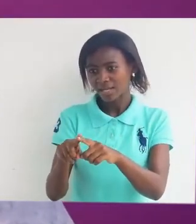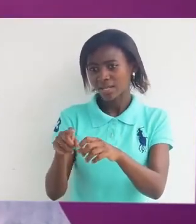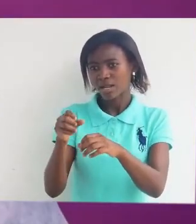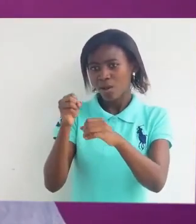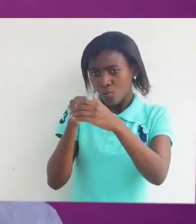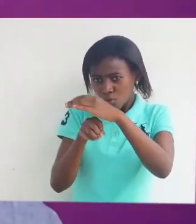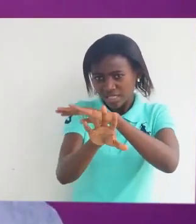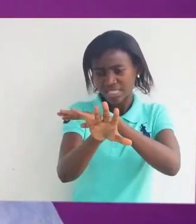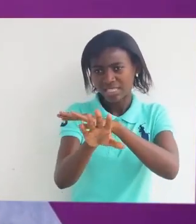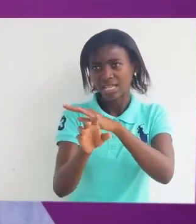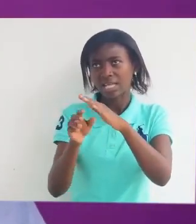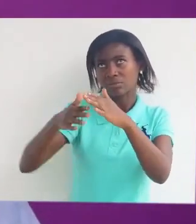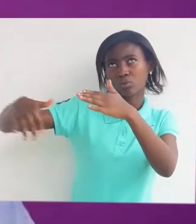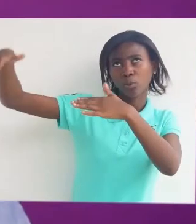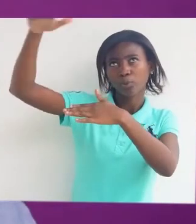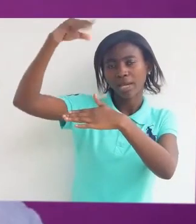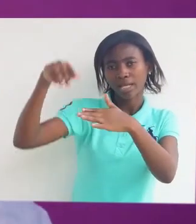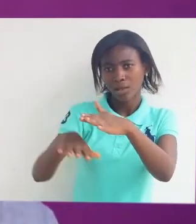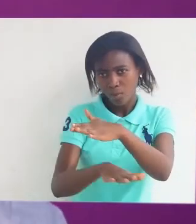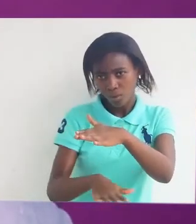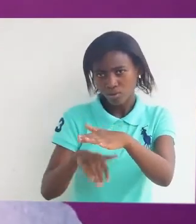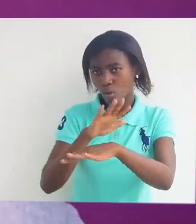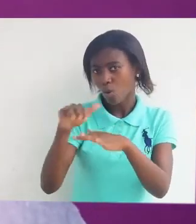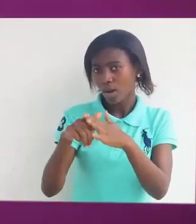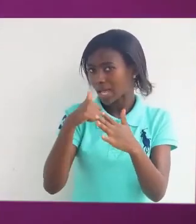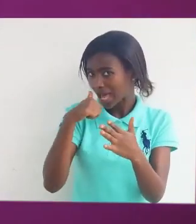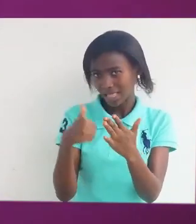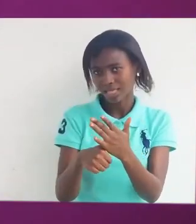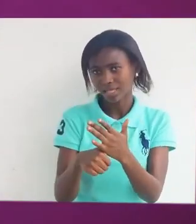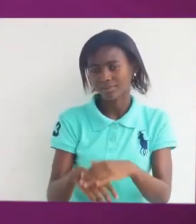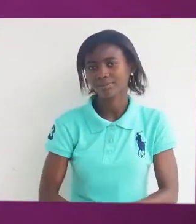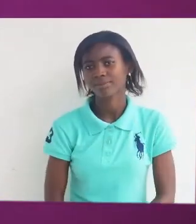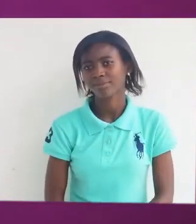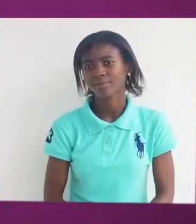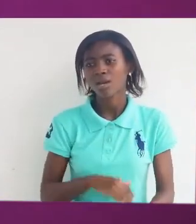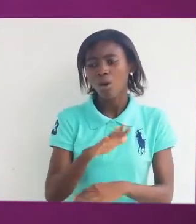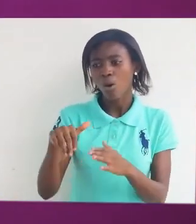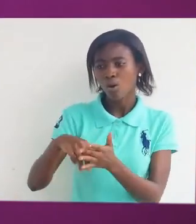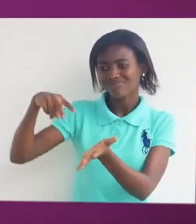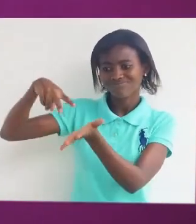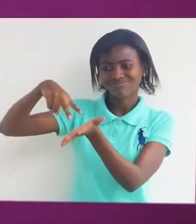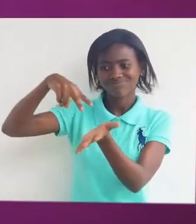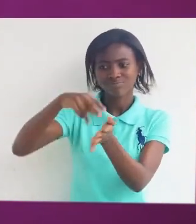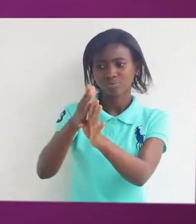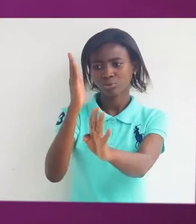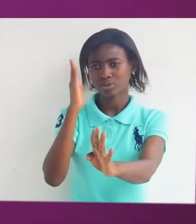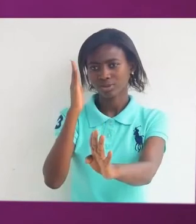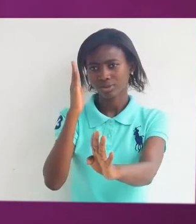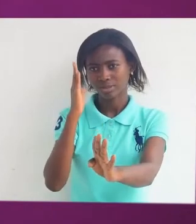projection at the top and bottom ends of the letter forms. They all stand